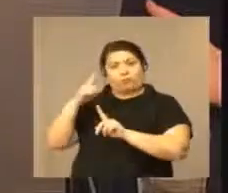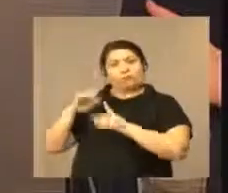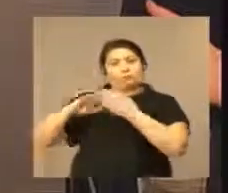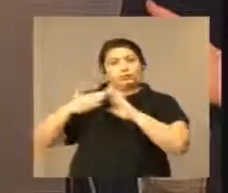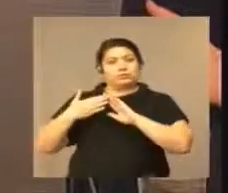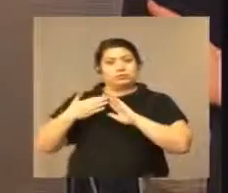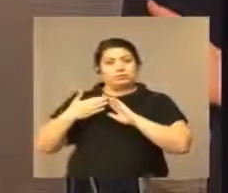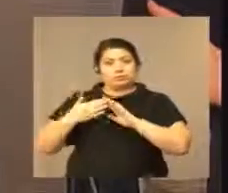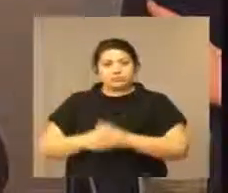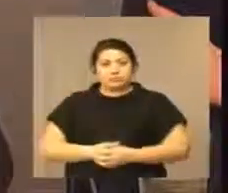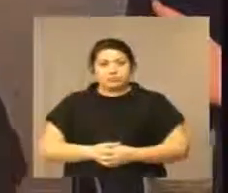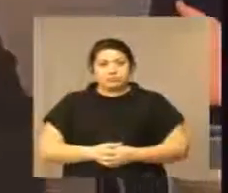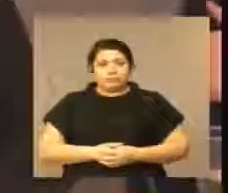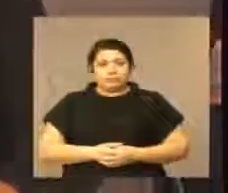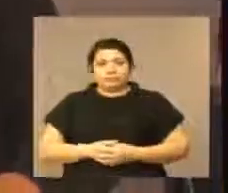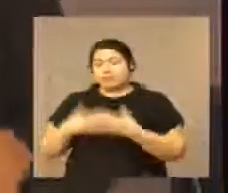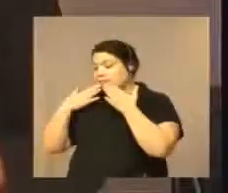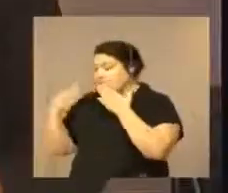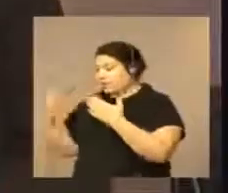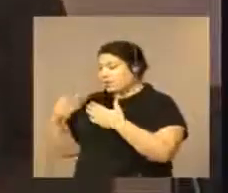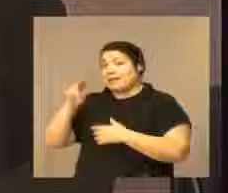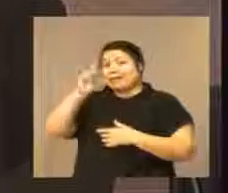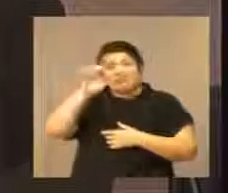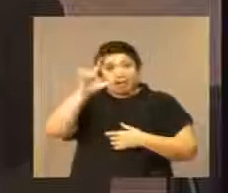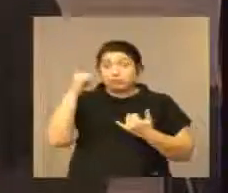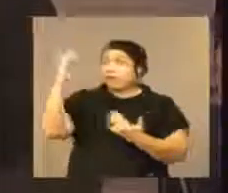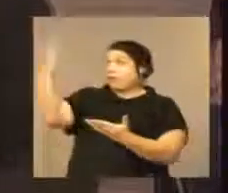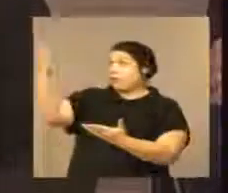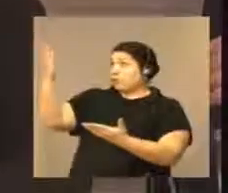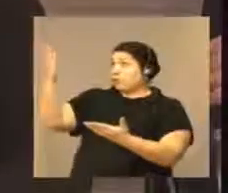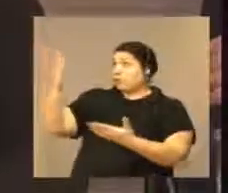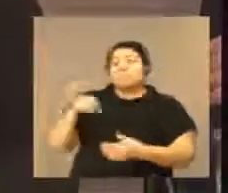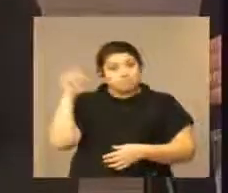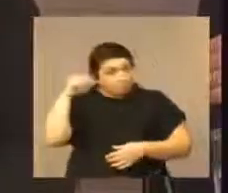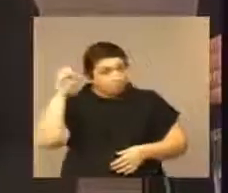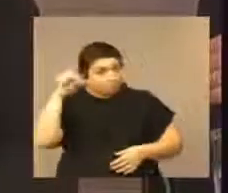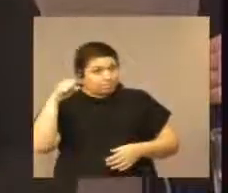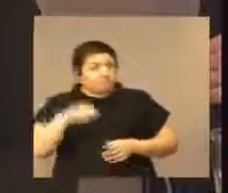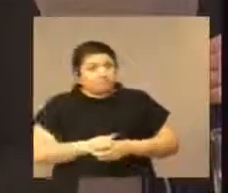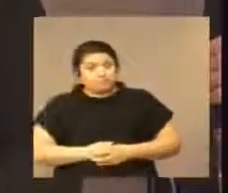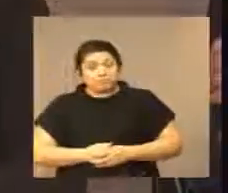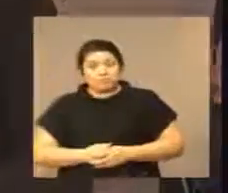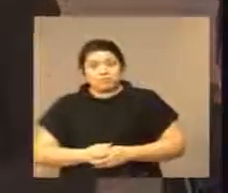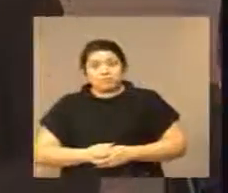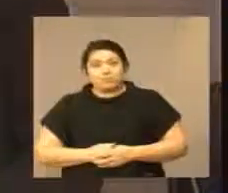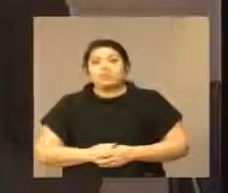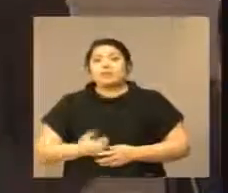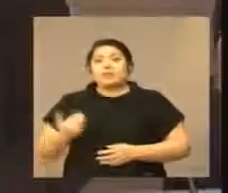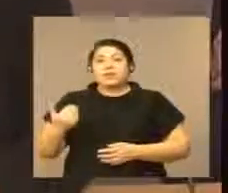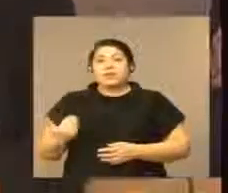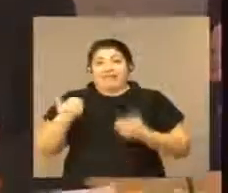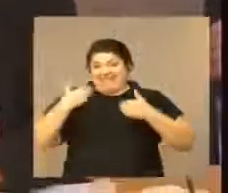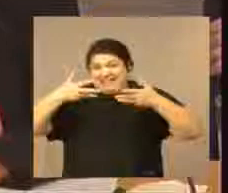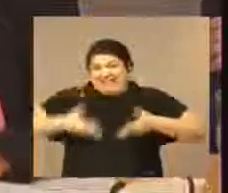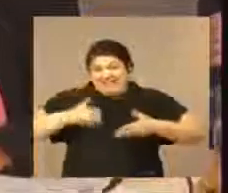Thank you. Neil, are you still there? I'm here. Okay, we have all of like